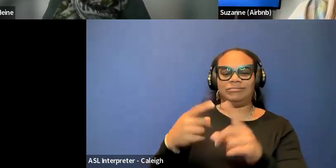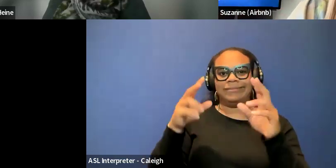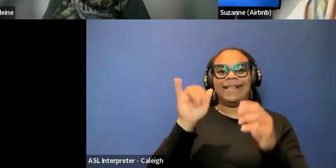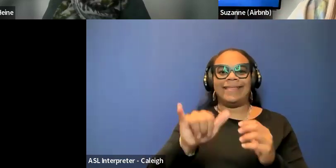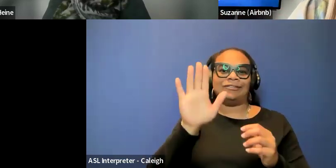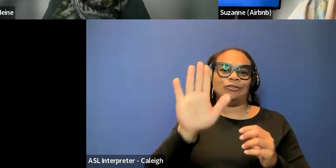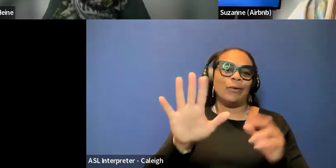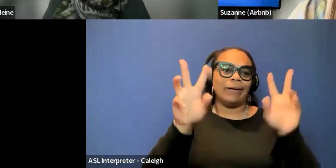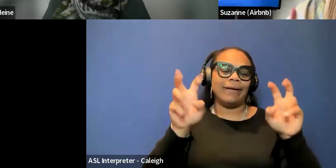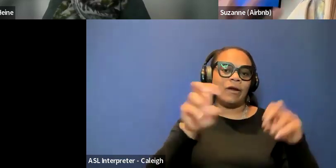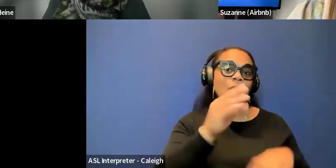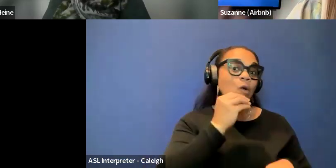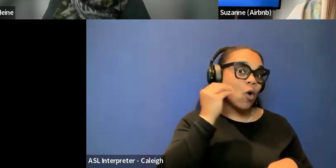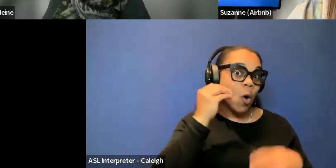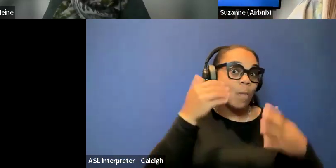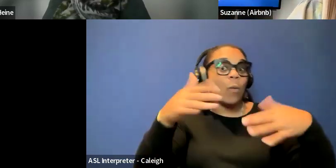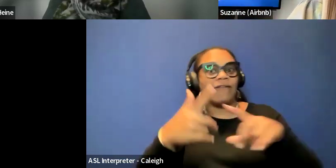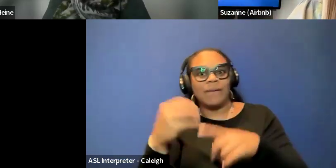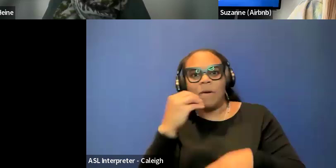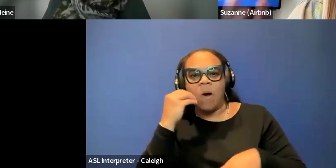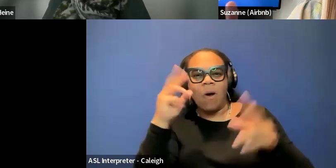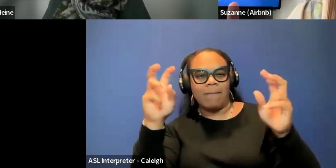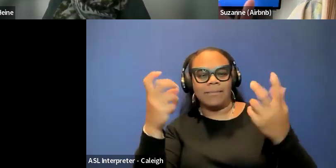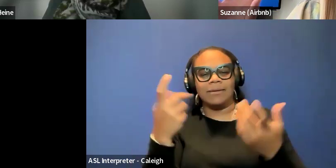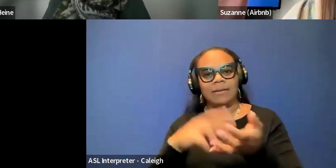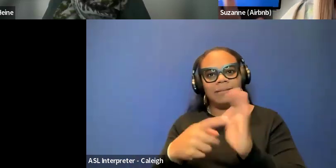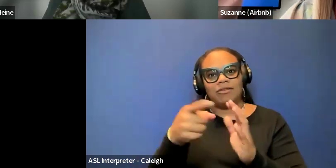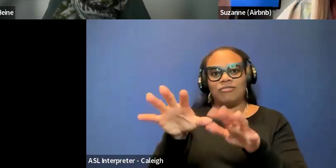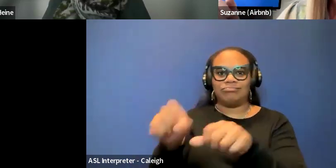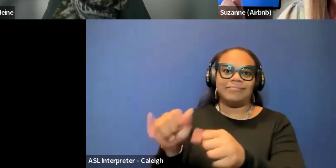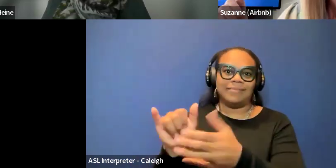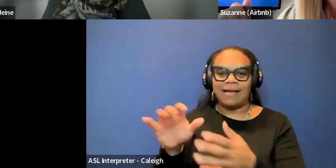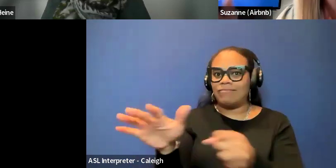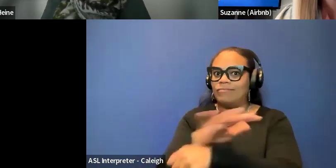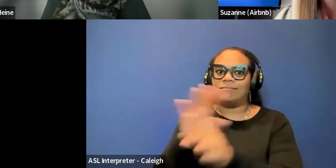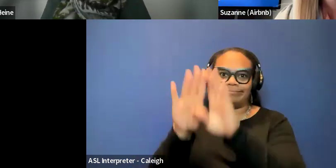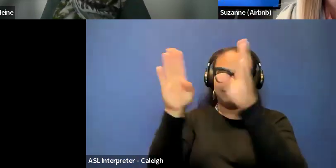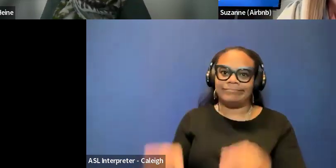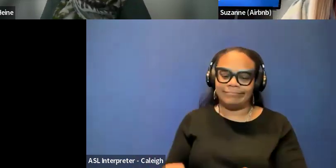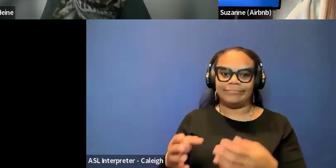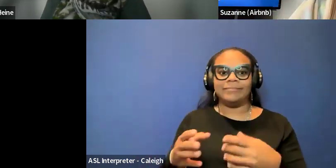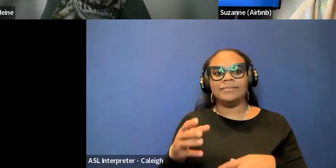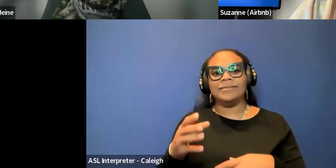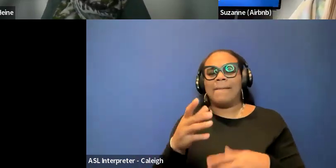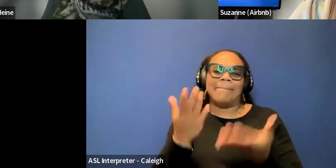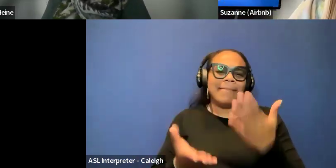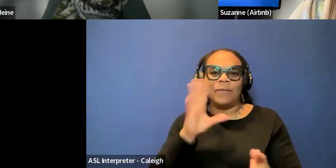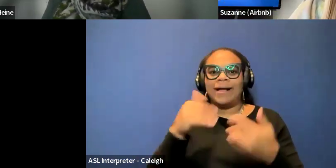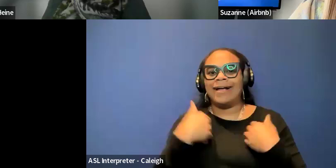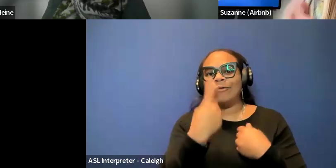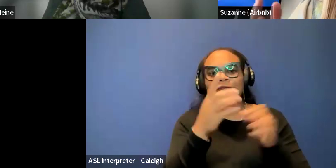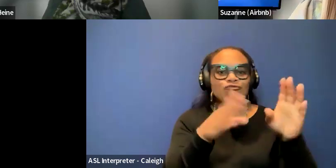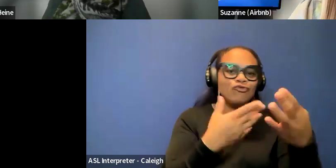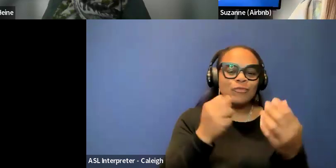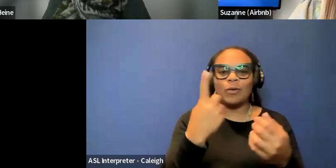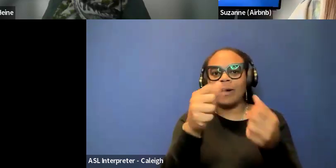home. So guests tend to have the whole space to themselves, although maybe there's a cupboard or a room that is locked off. But